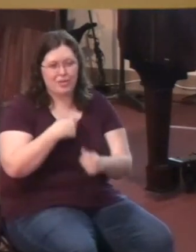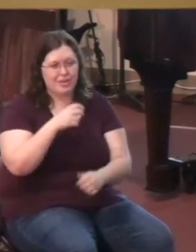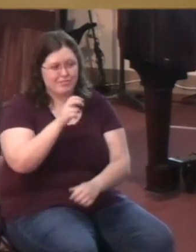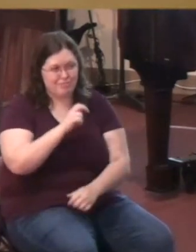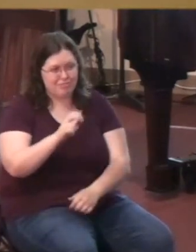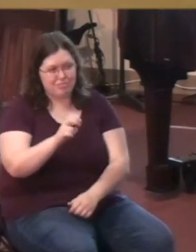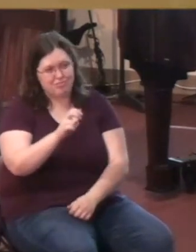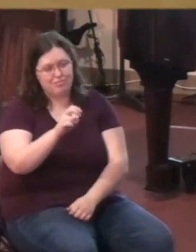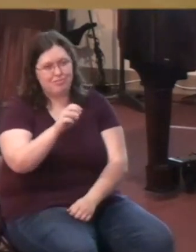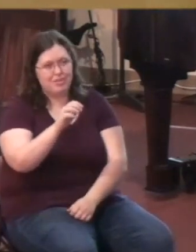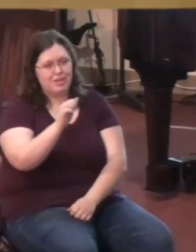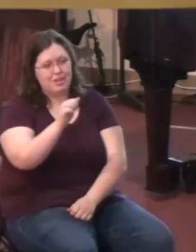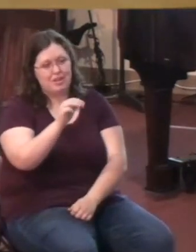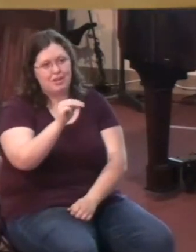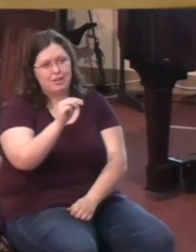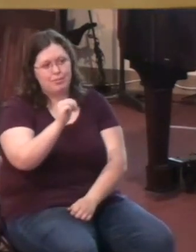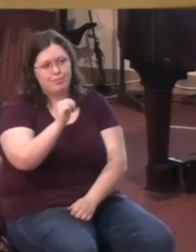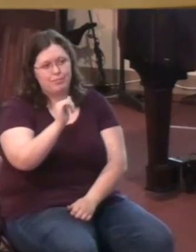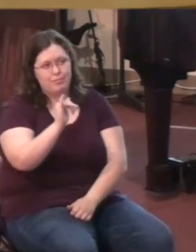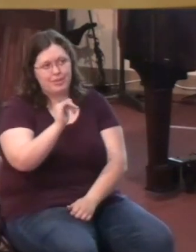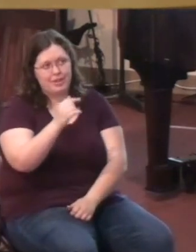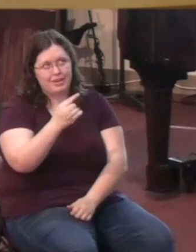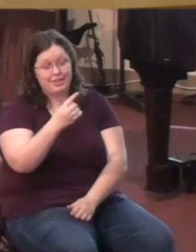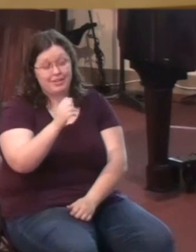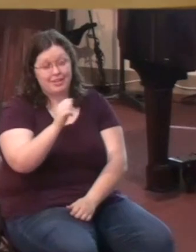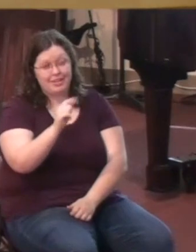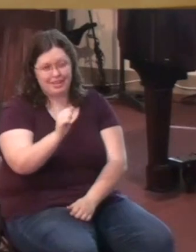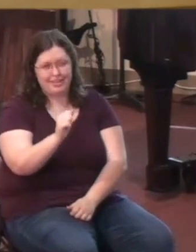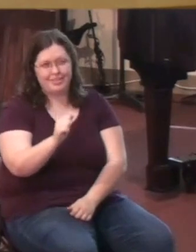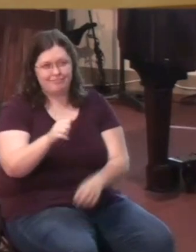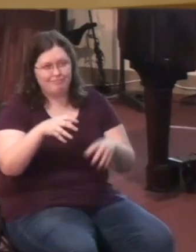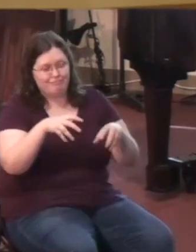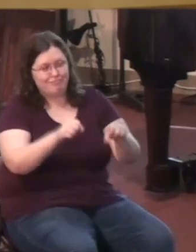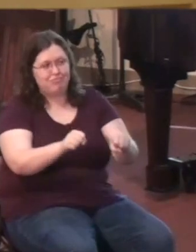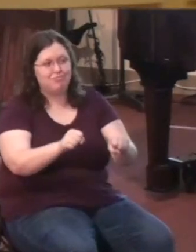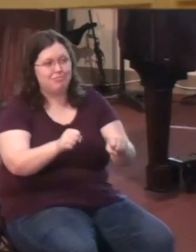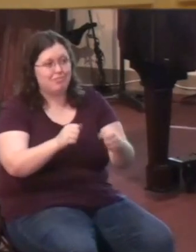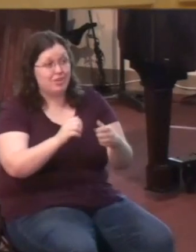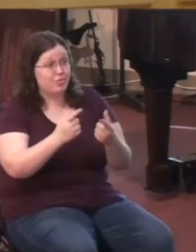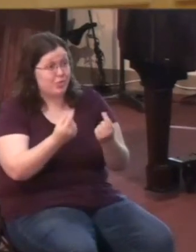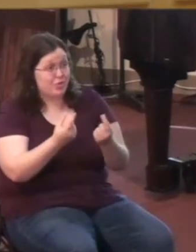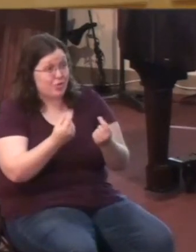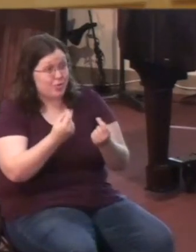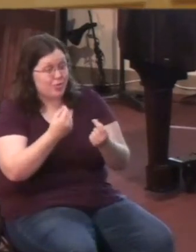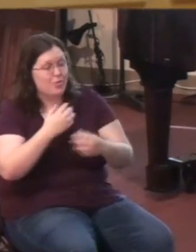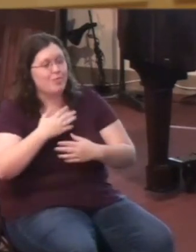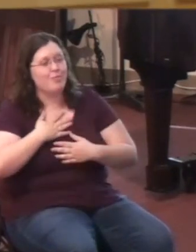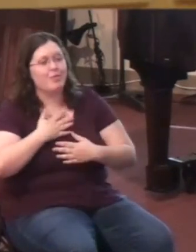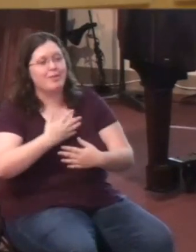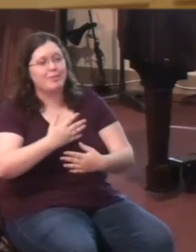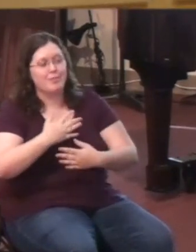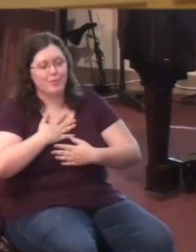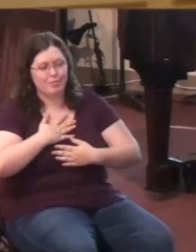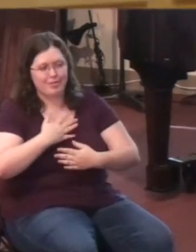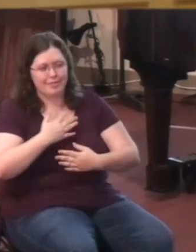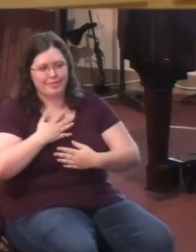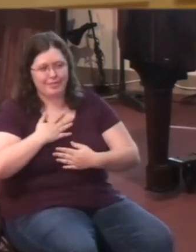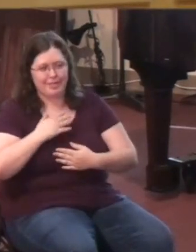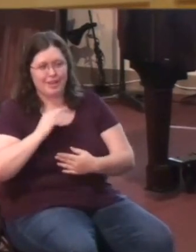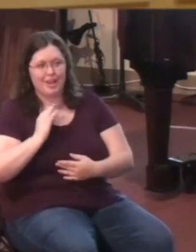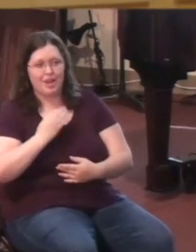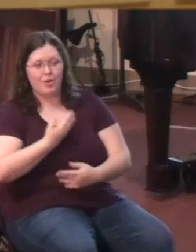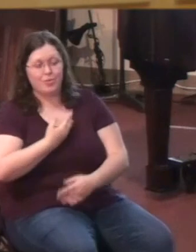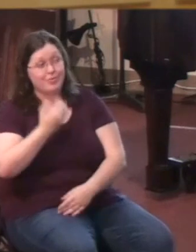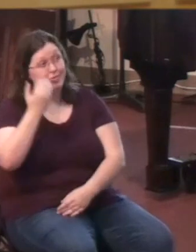amygdala hijack. How do we navigate that? We breathe. We consciously breathe. You see, our conscious brain, the